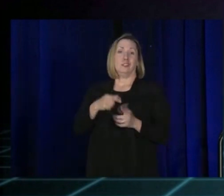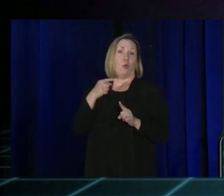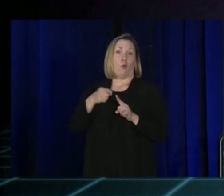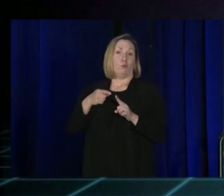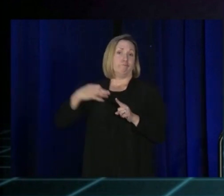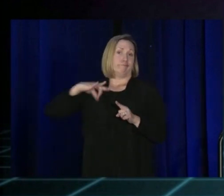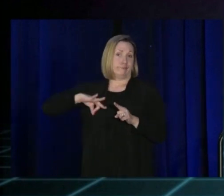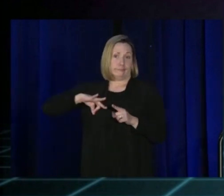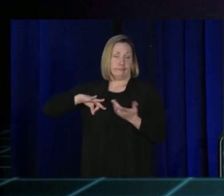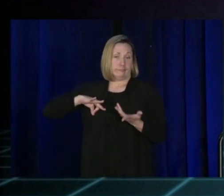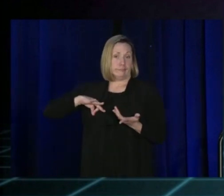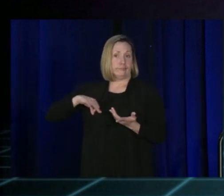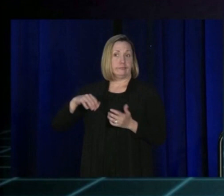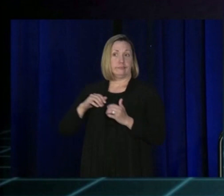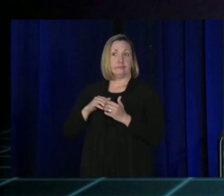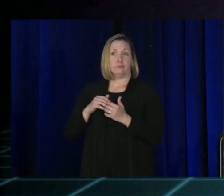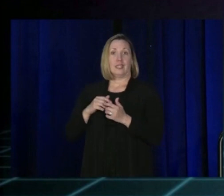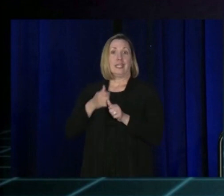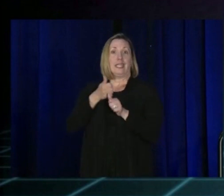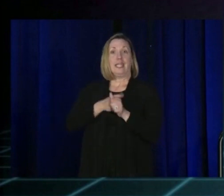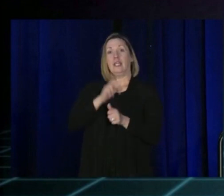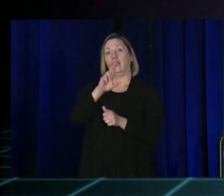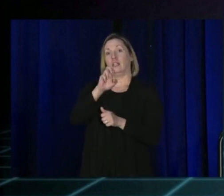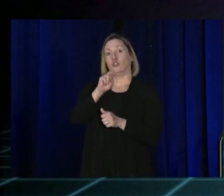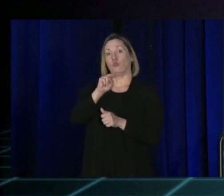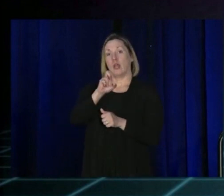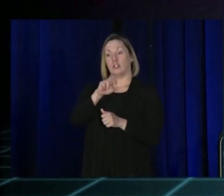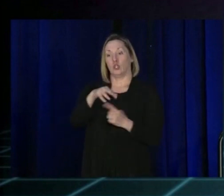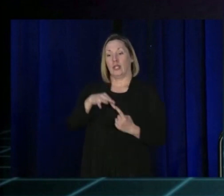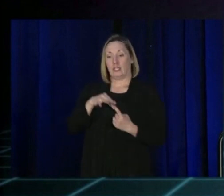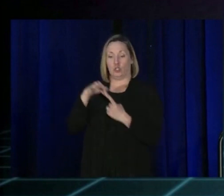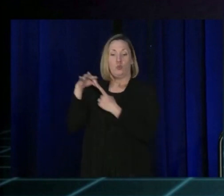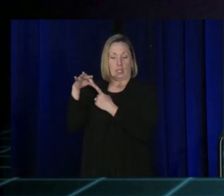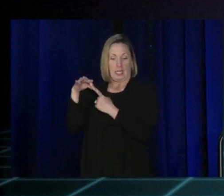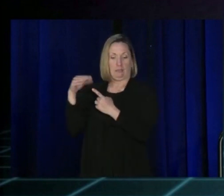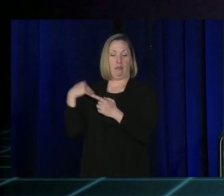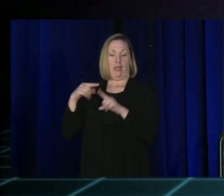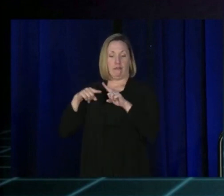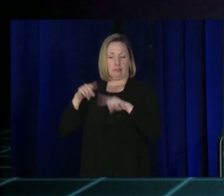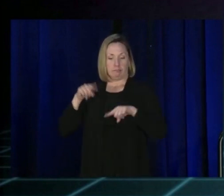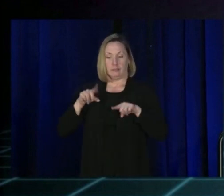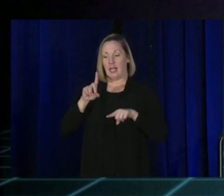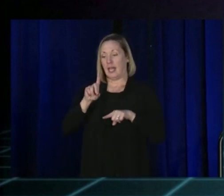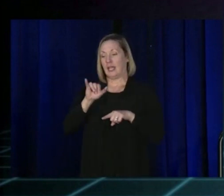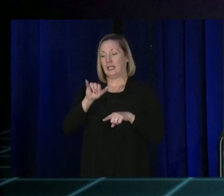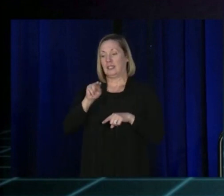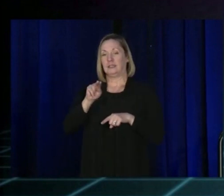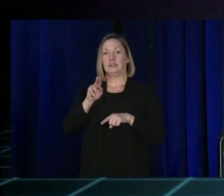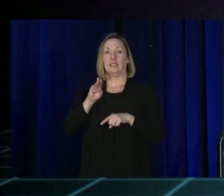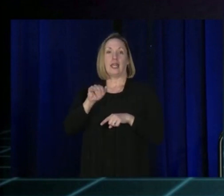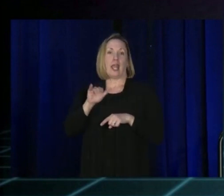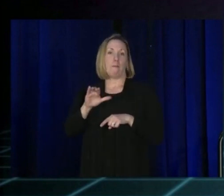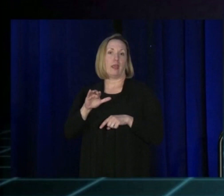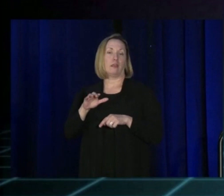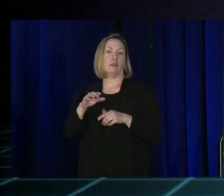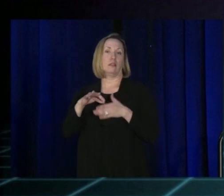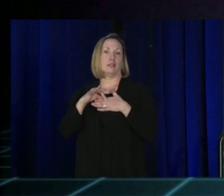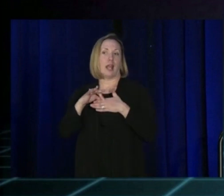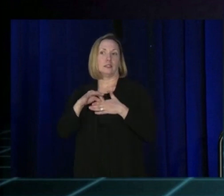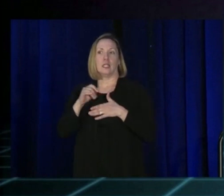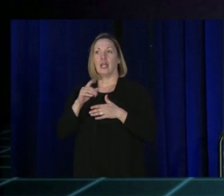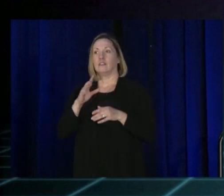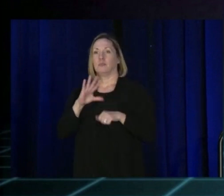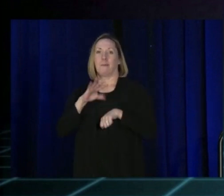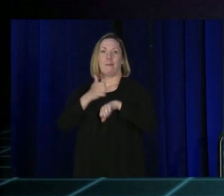are that each render is unique, has dynamic content if you needed it to be based on the query parameters